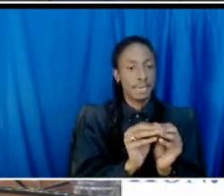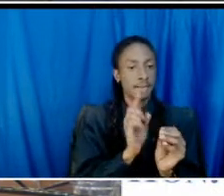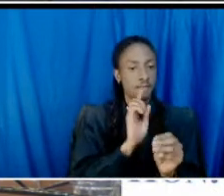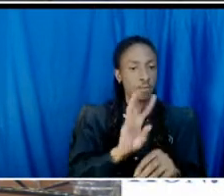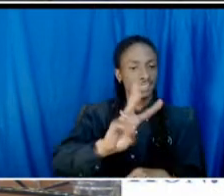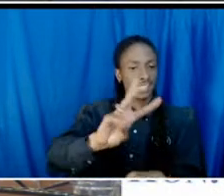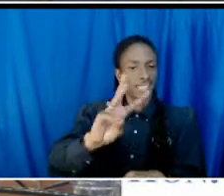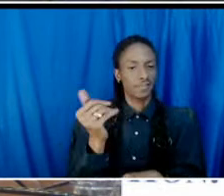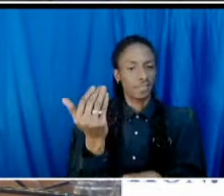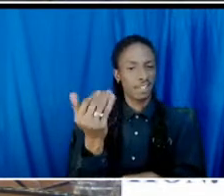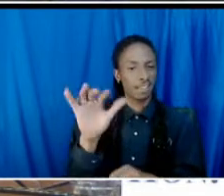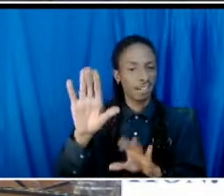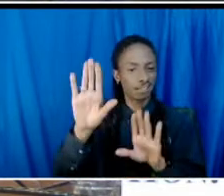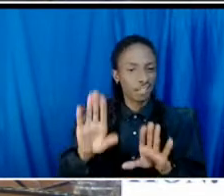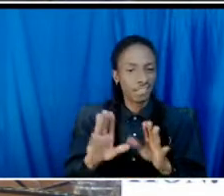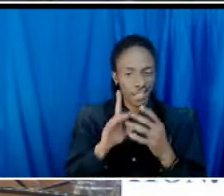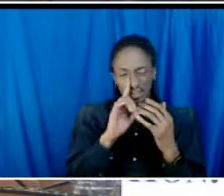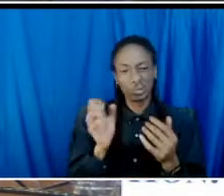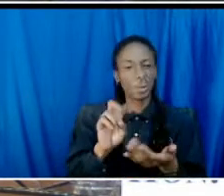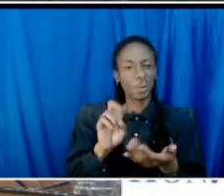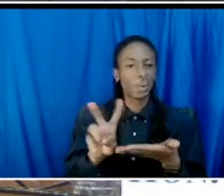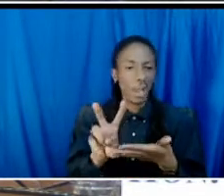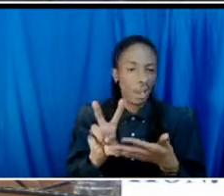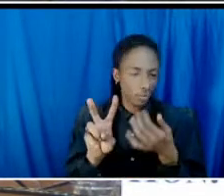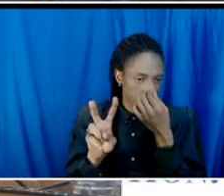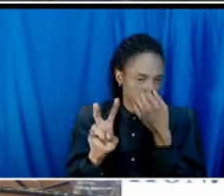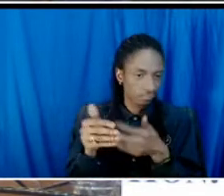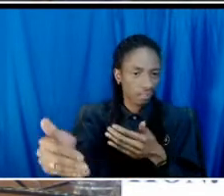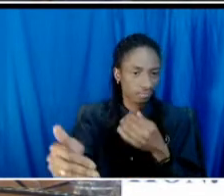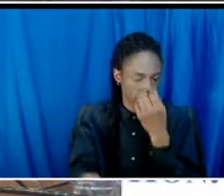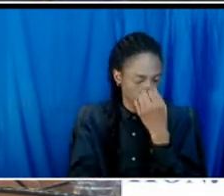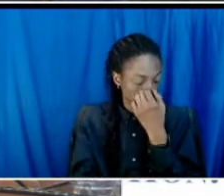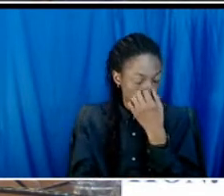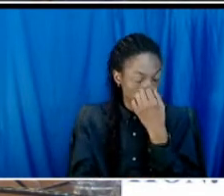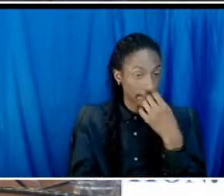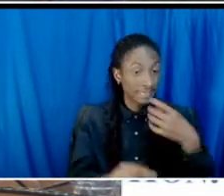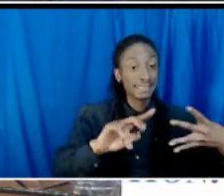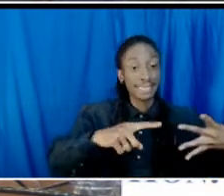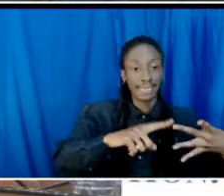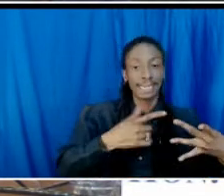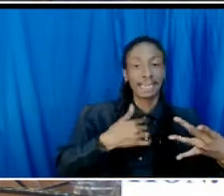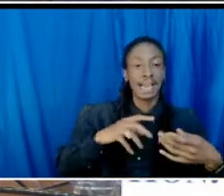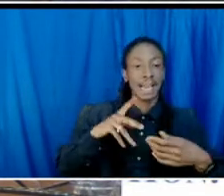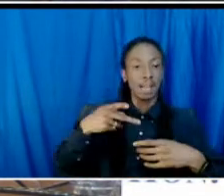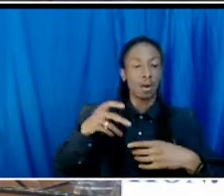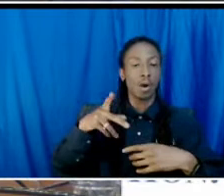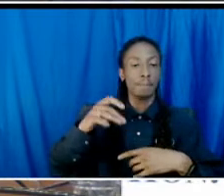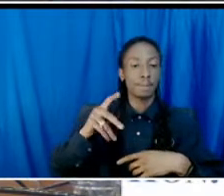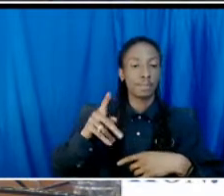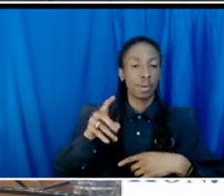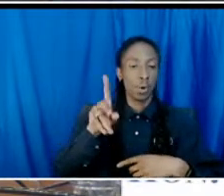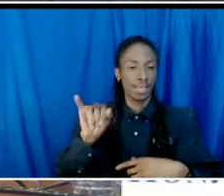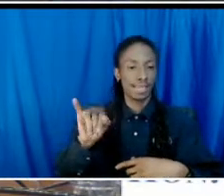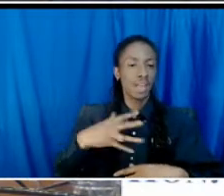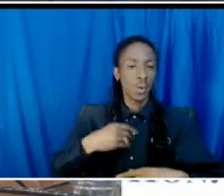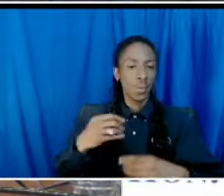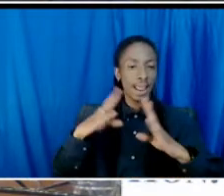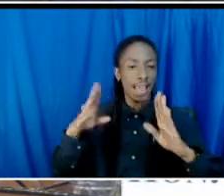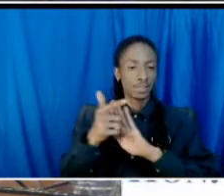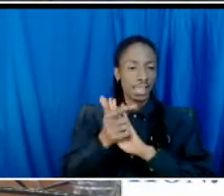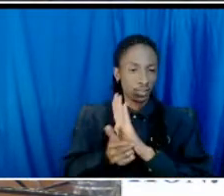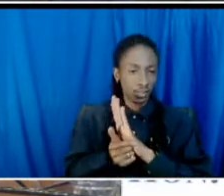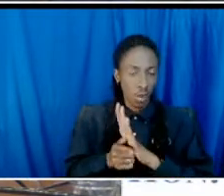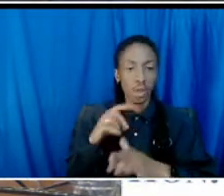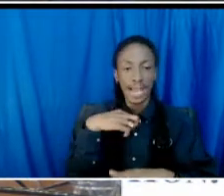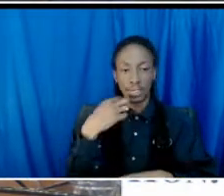that Sunday, so about 2 hours away. 2, I called Pat Cipollone, the White House counsel, told him